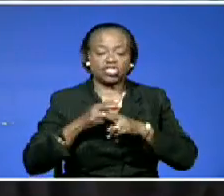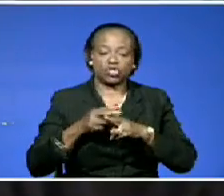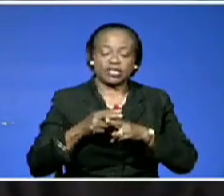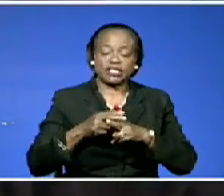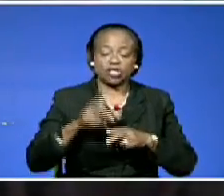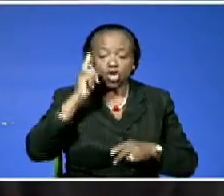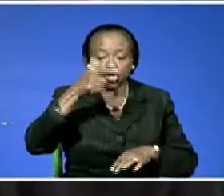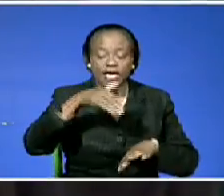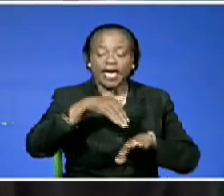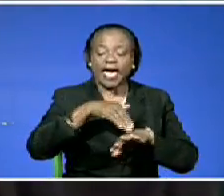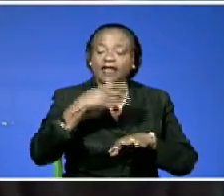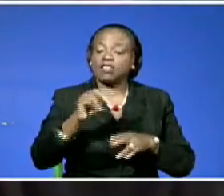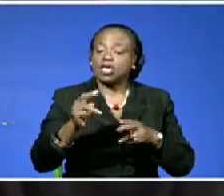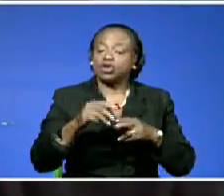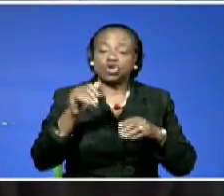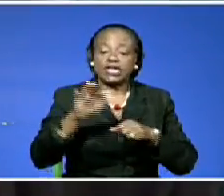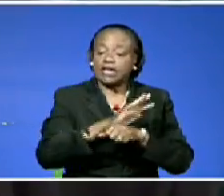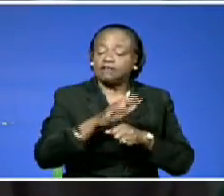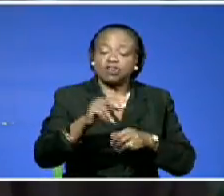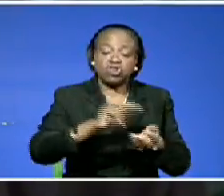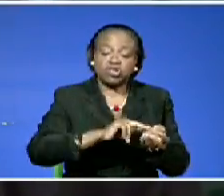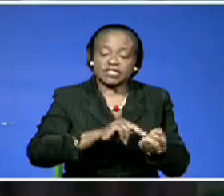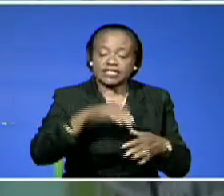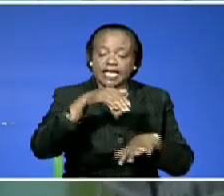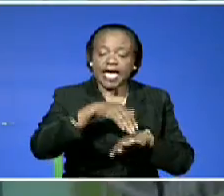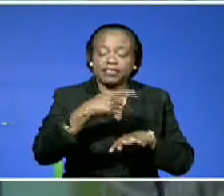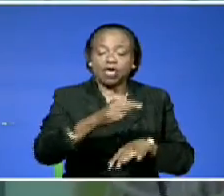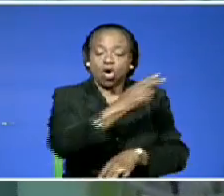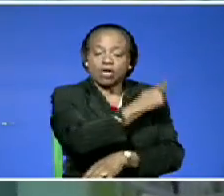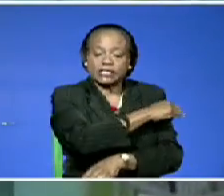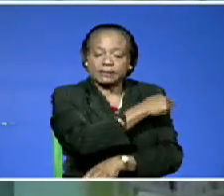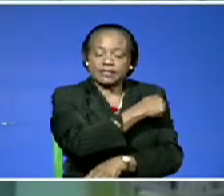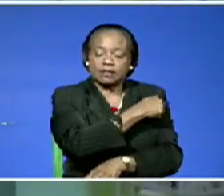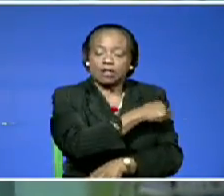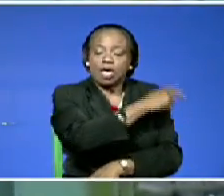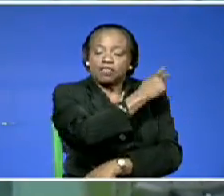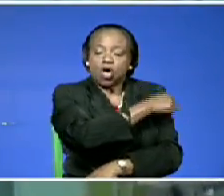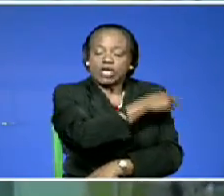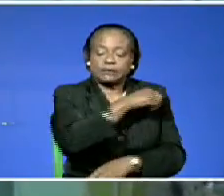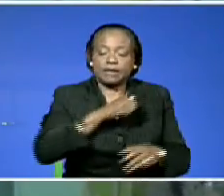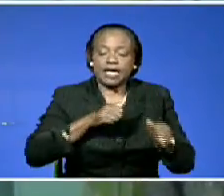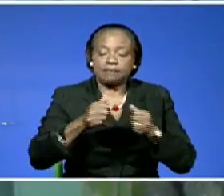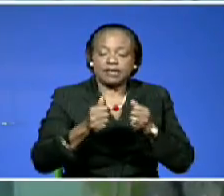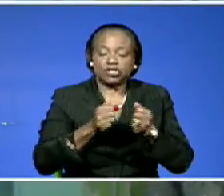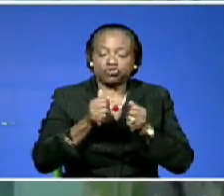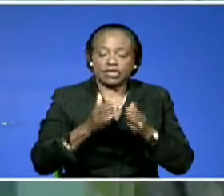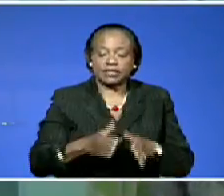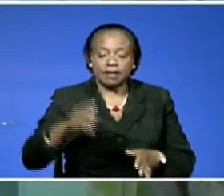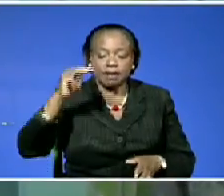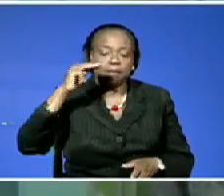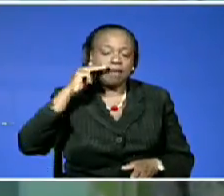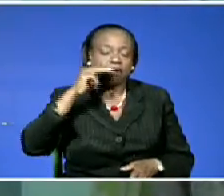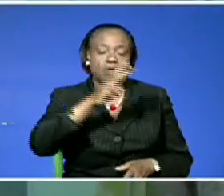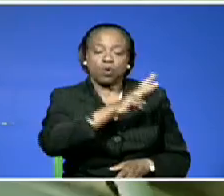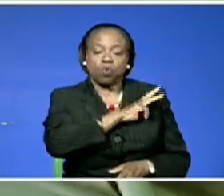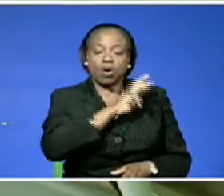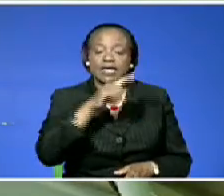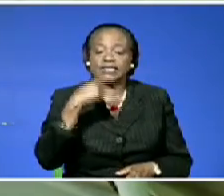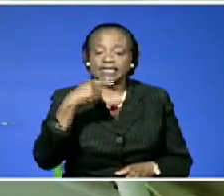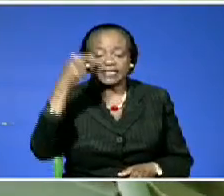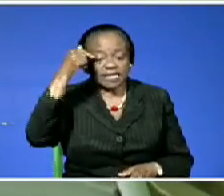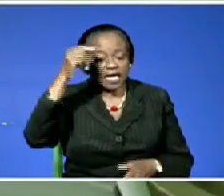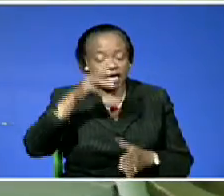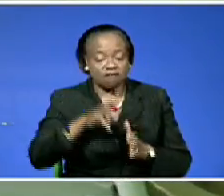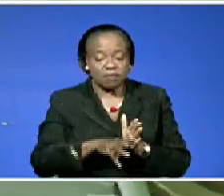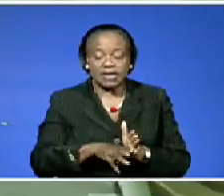of nurses at the Princess Margaret Hospital. Hospital Administrator Mary Walker says government has established a special commission to get to the